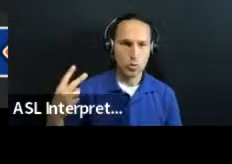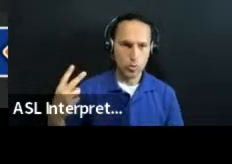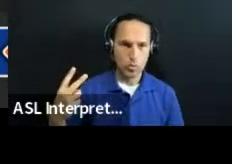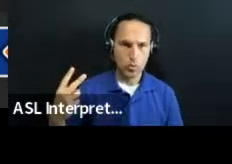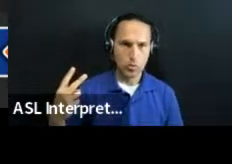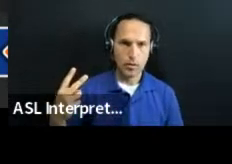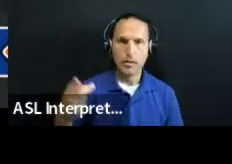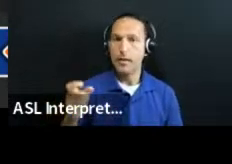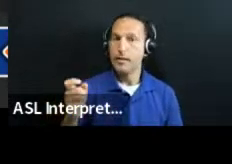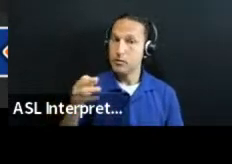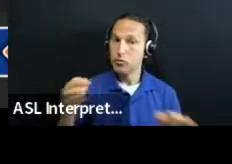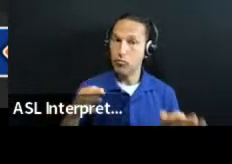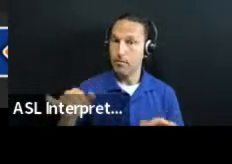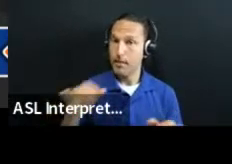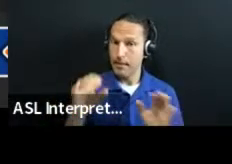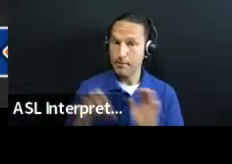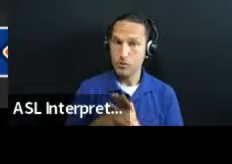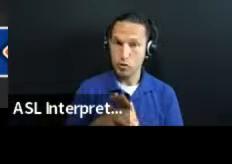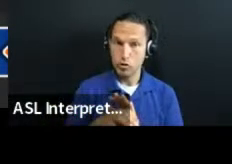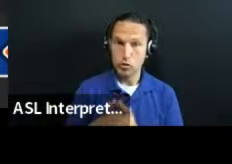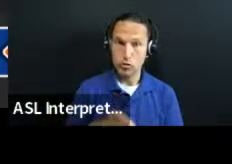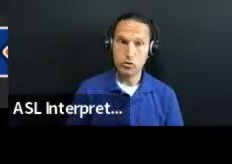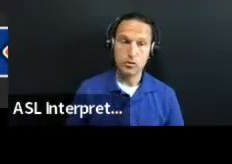you describe the image real quick?